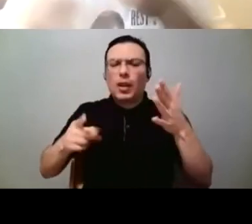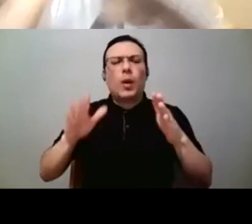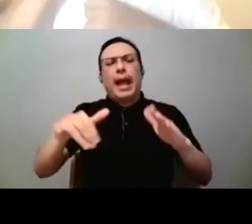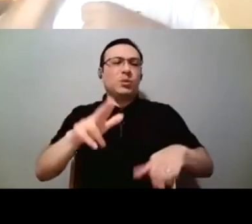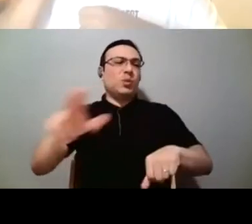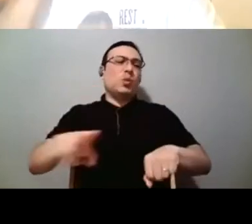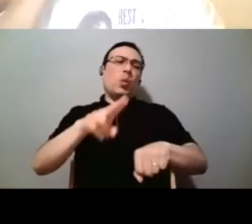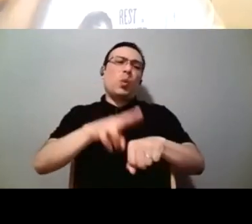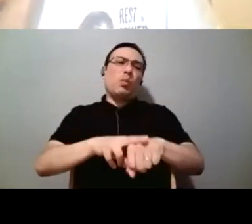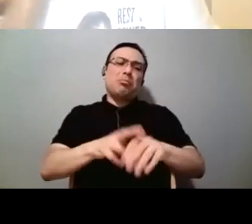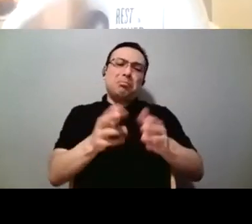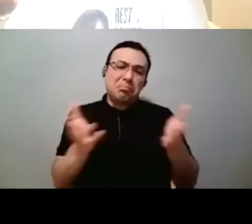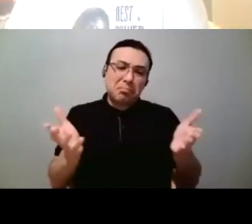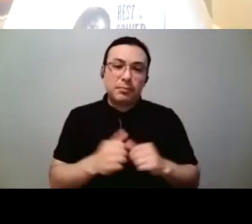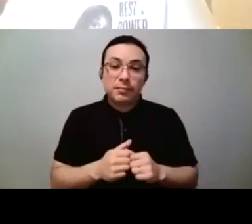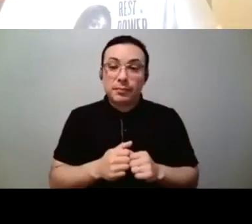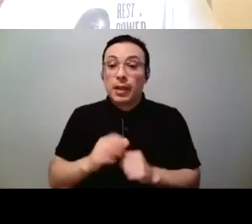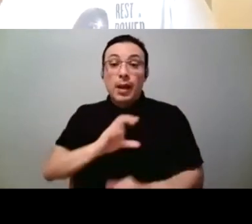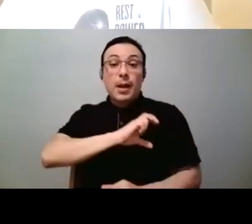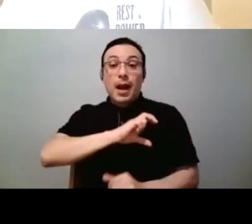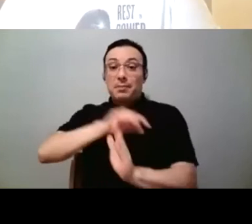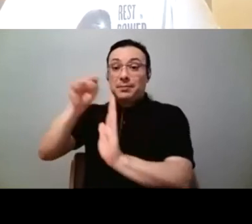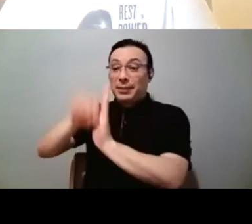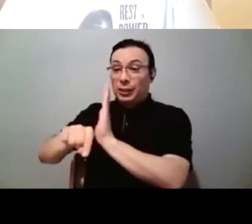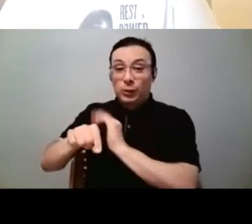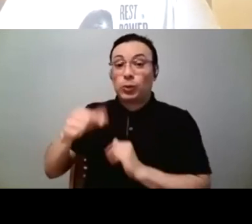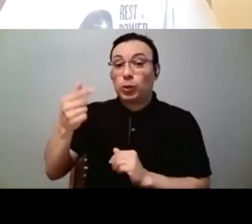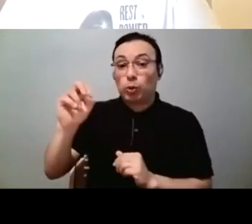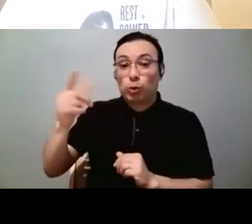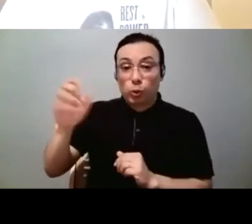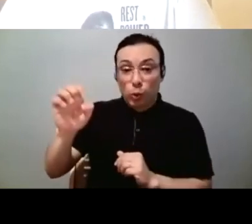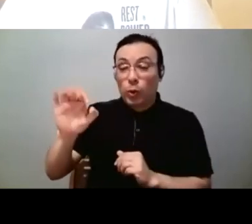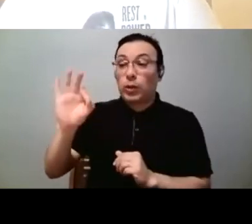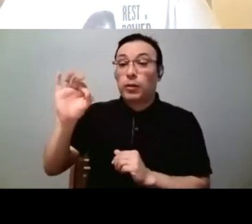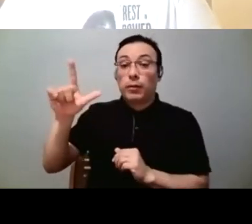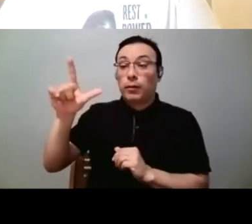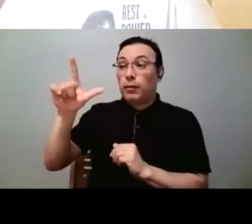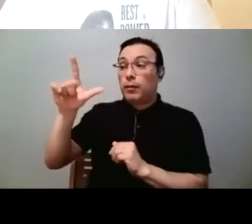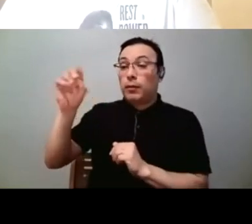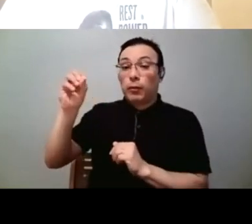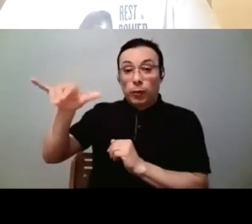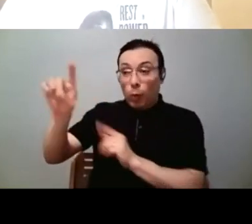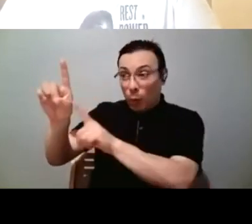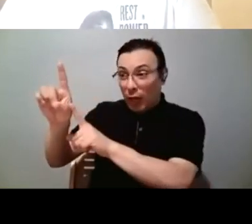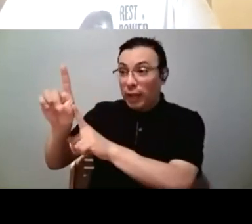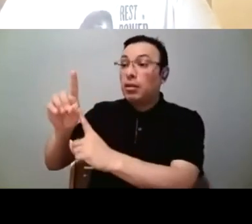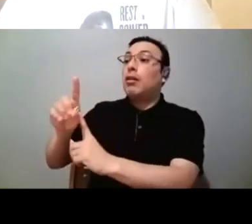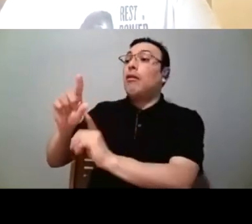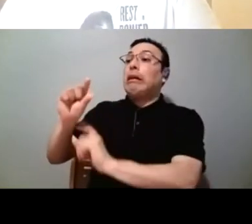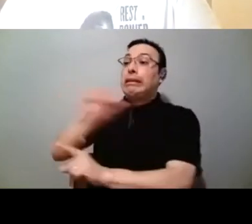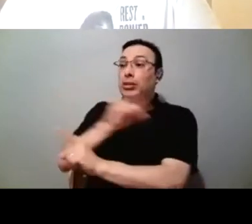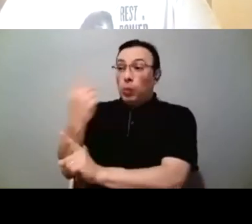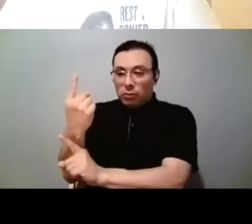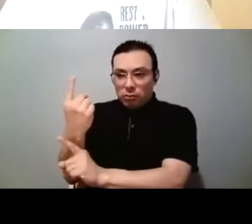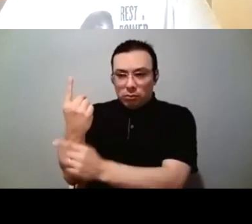The cop who killed George Floyd was found guilty as if that makes up for all the other cops who are killers. And as an artist and a